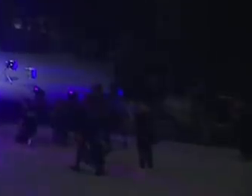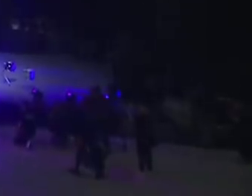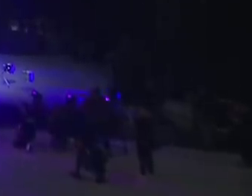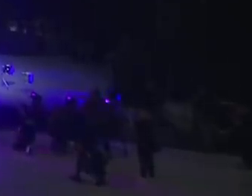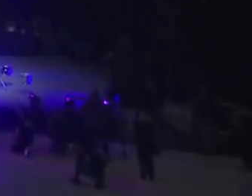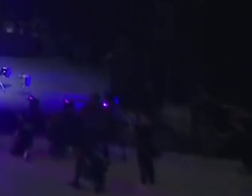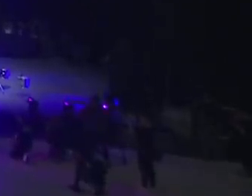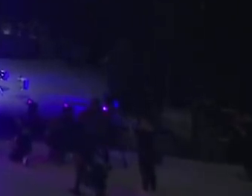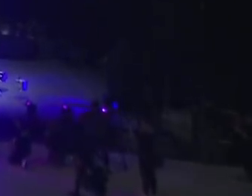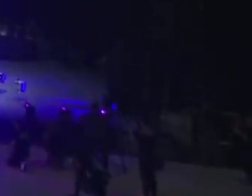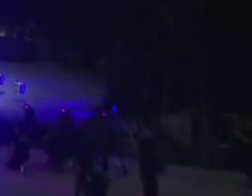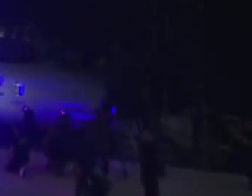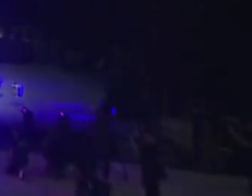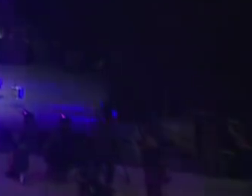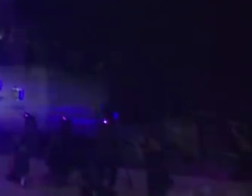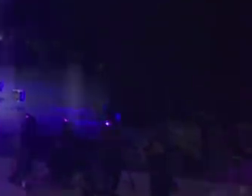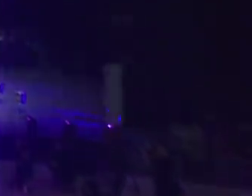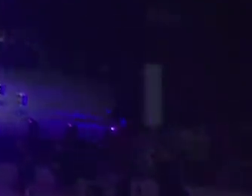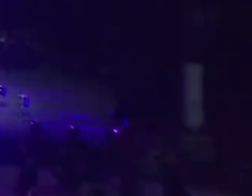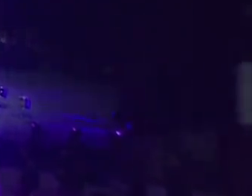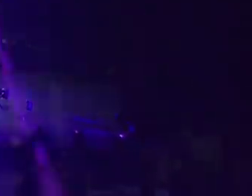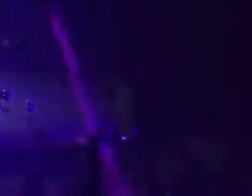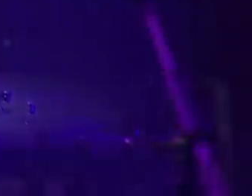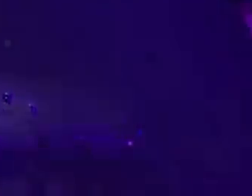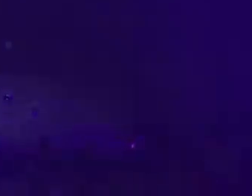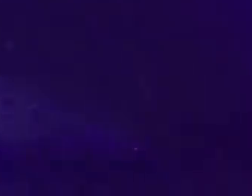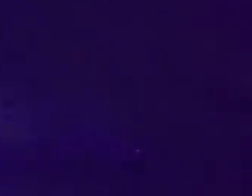Come on, we sing, My Jesus.